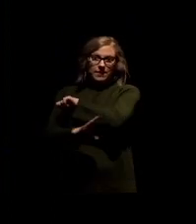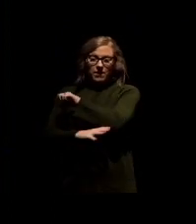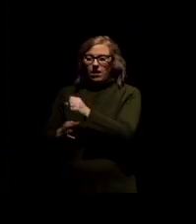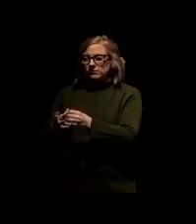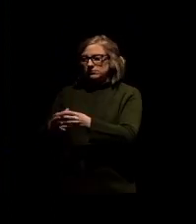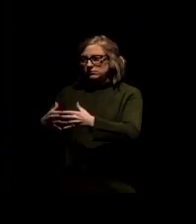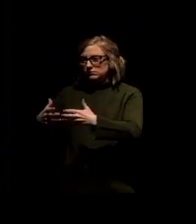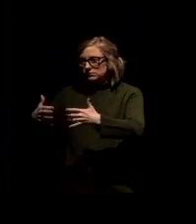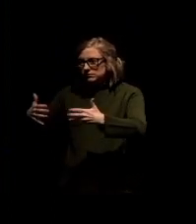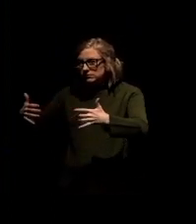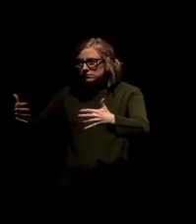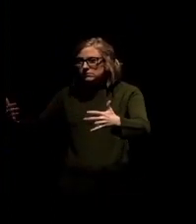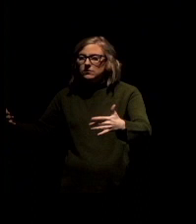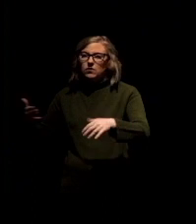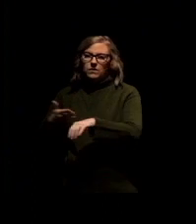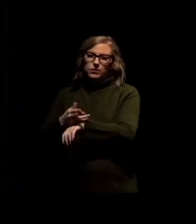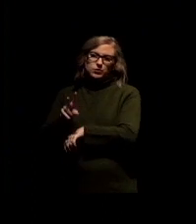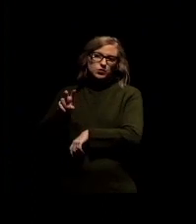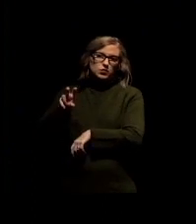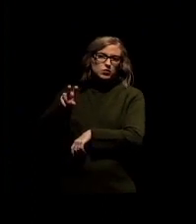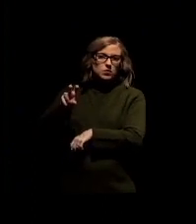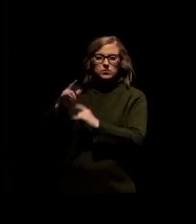200 tents,